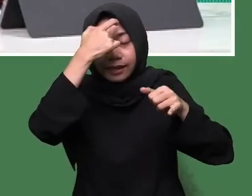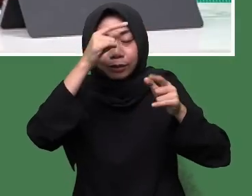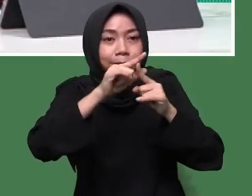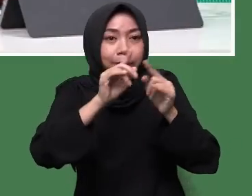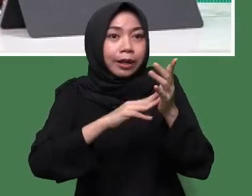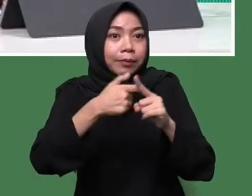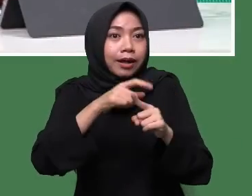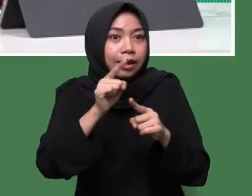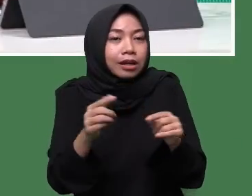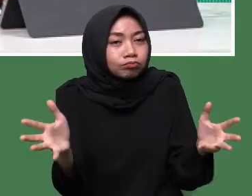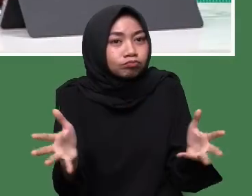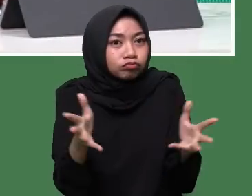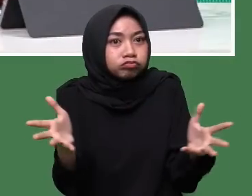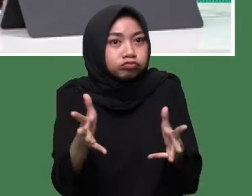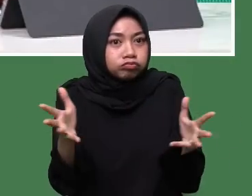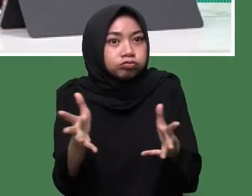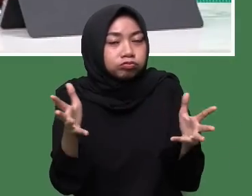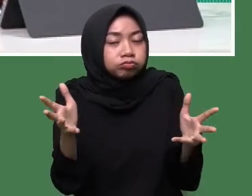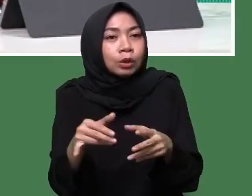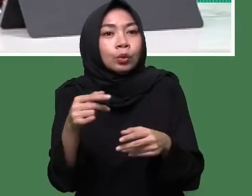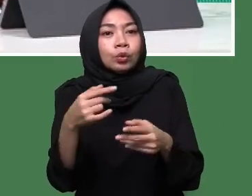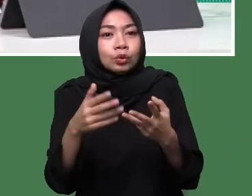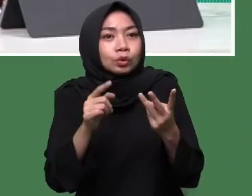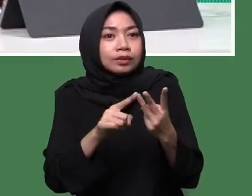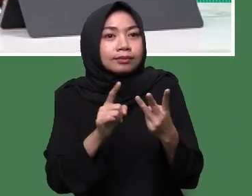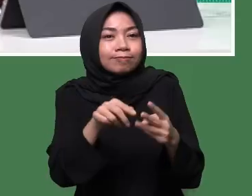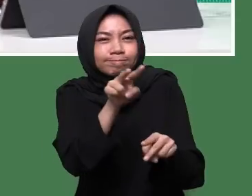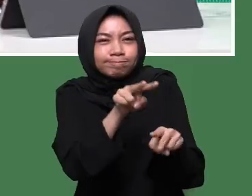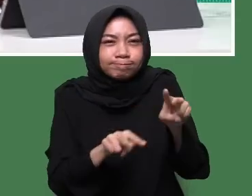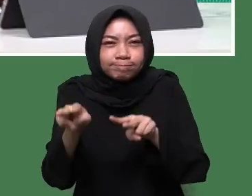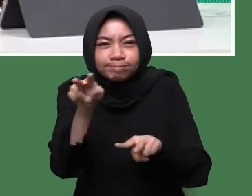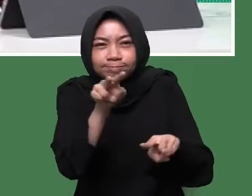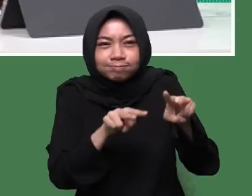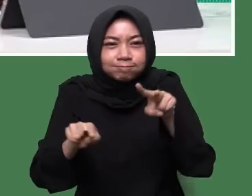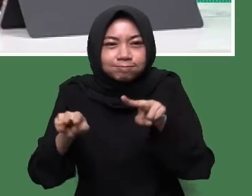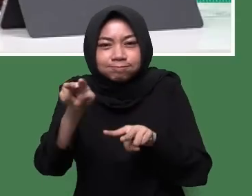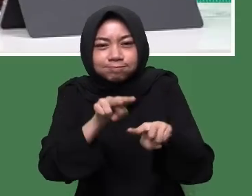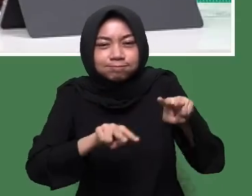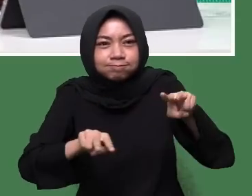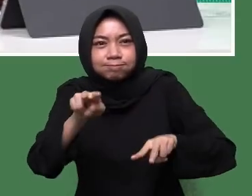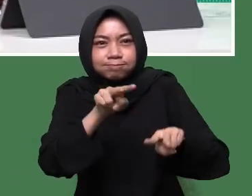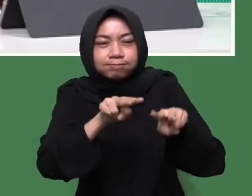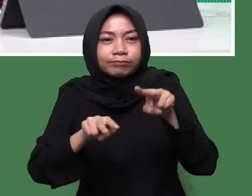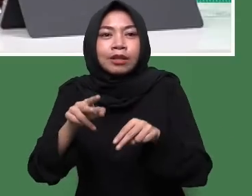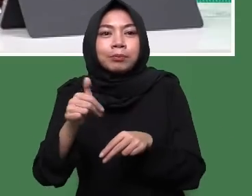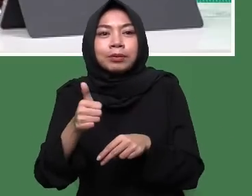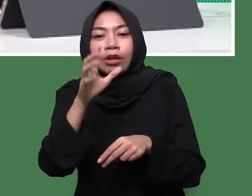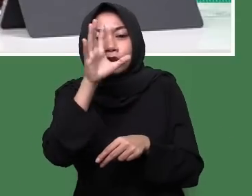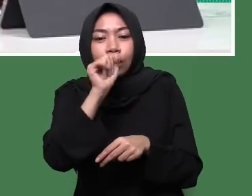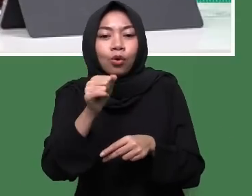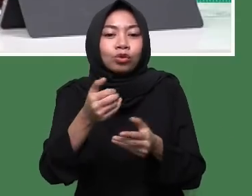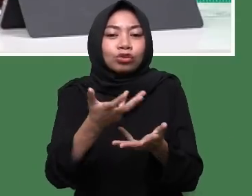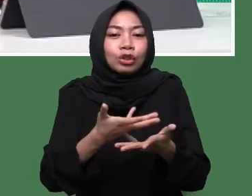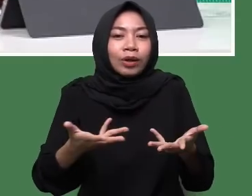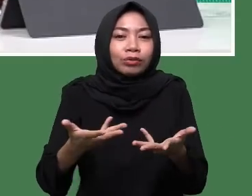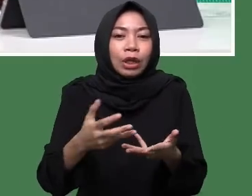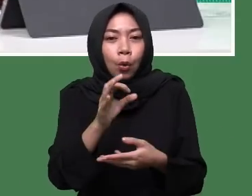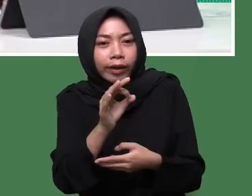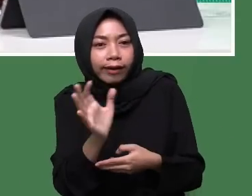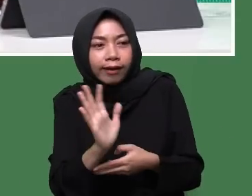the surveillance, maintenance of the surveillance will show us that the situation is under control, and hopefully